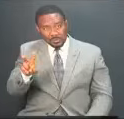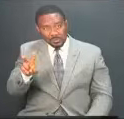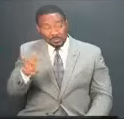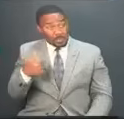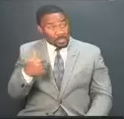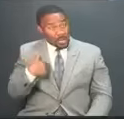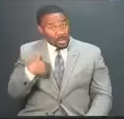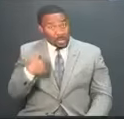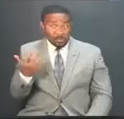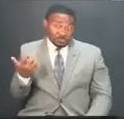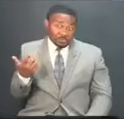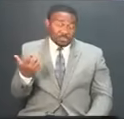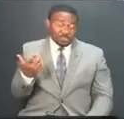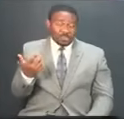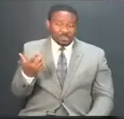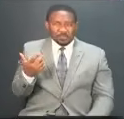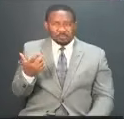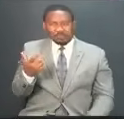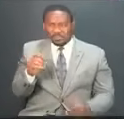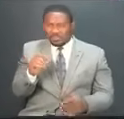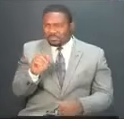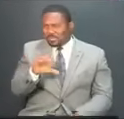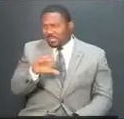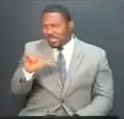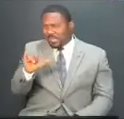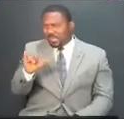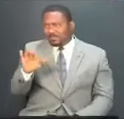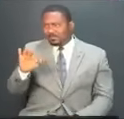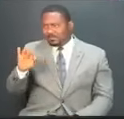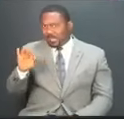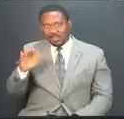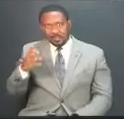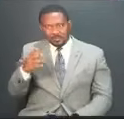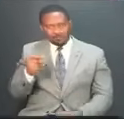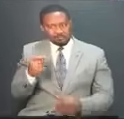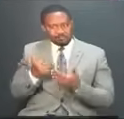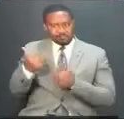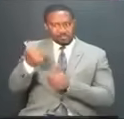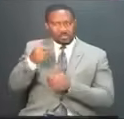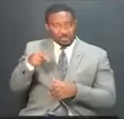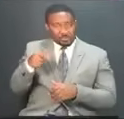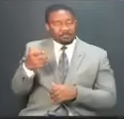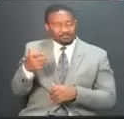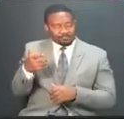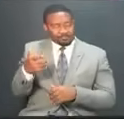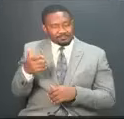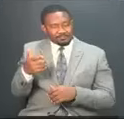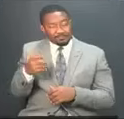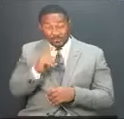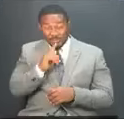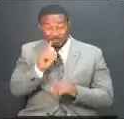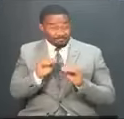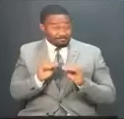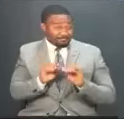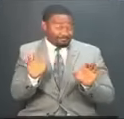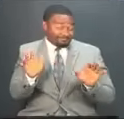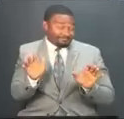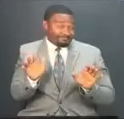amended CI 19, and which in its terms is very clear that